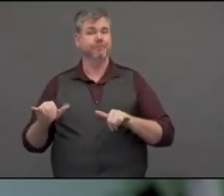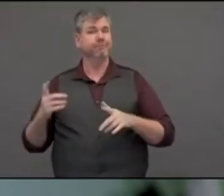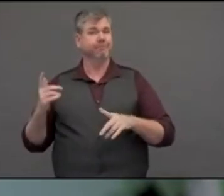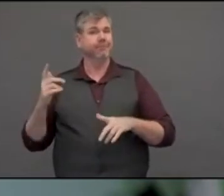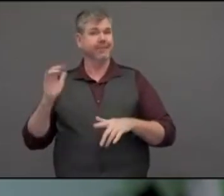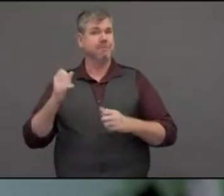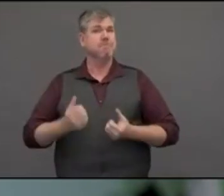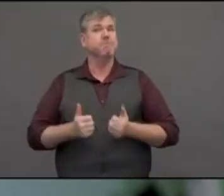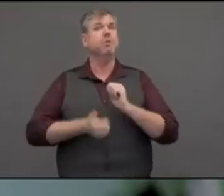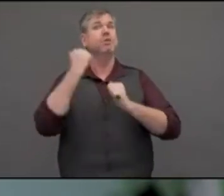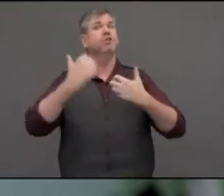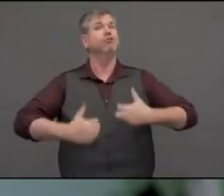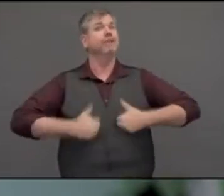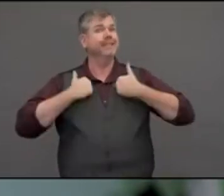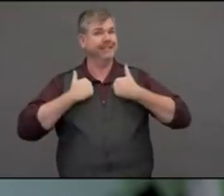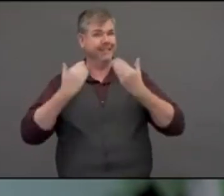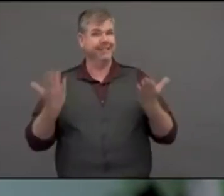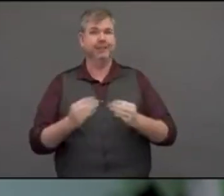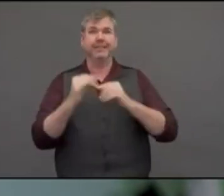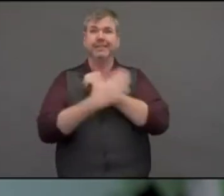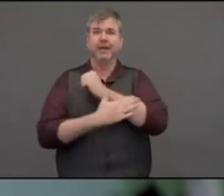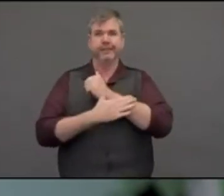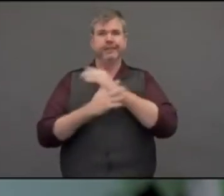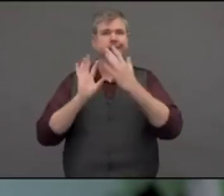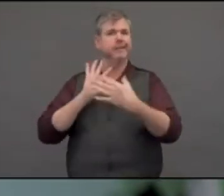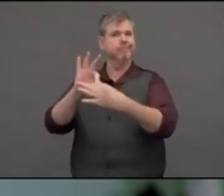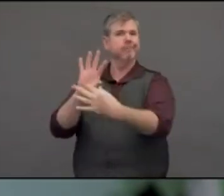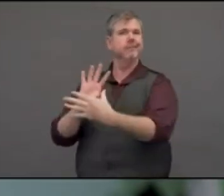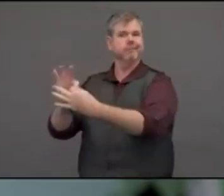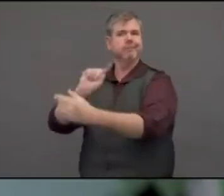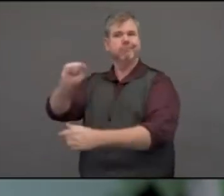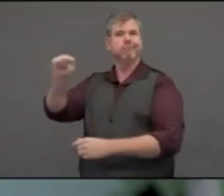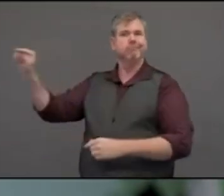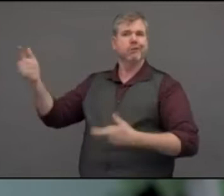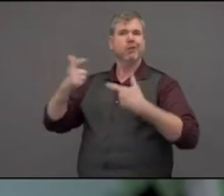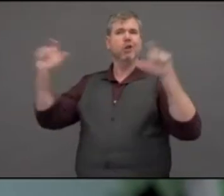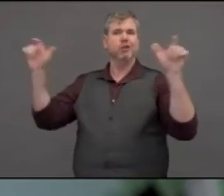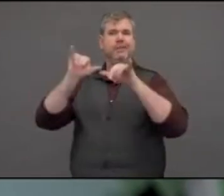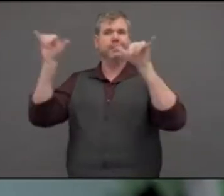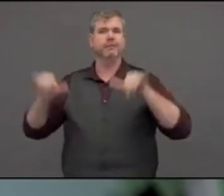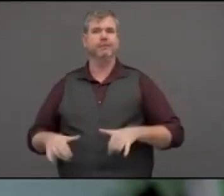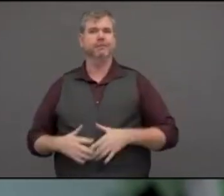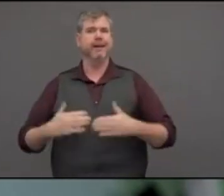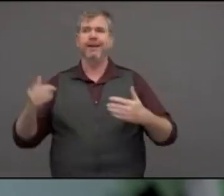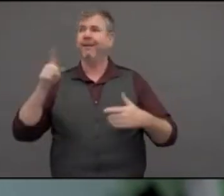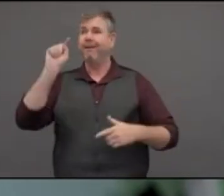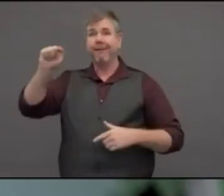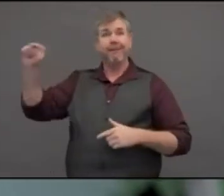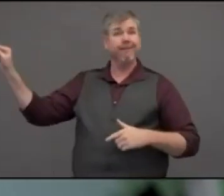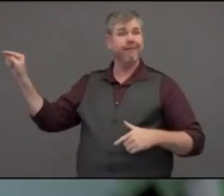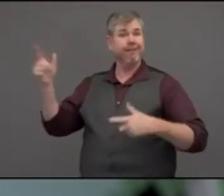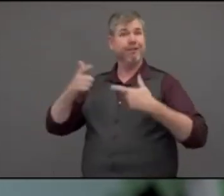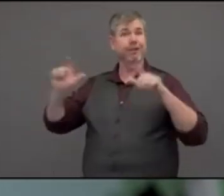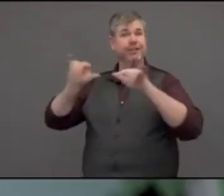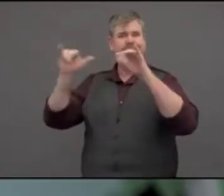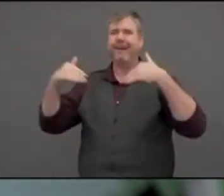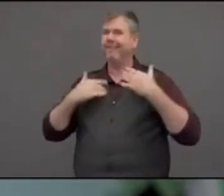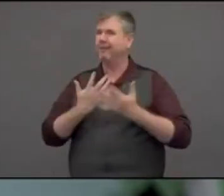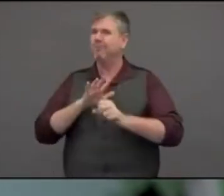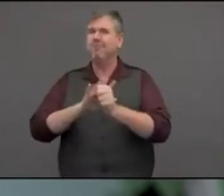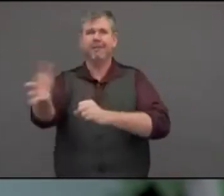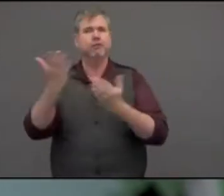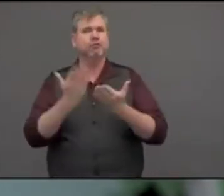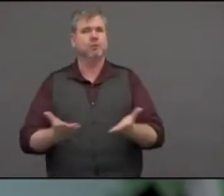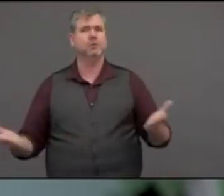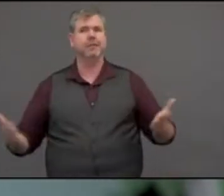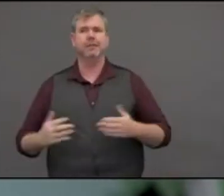they're well-resourced systems. And so even though it's hard work, and even though supply chains sometimes have been very challenged and